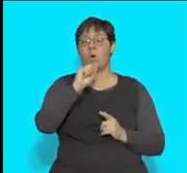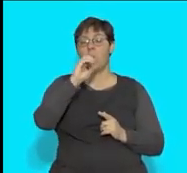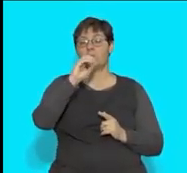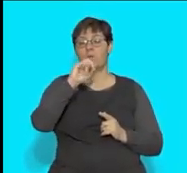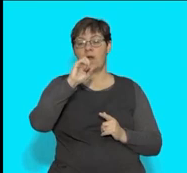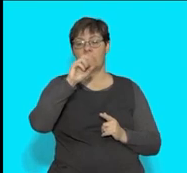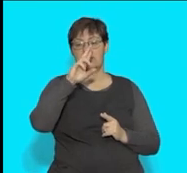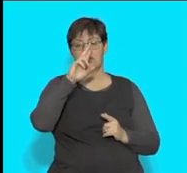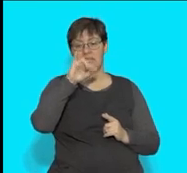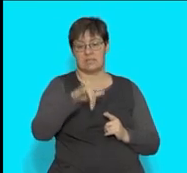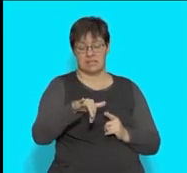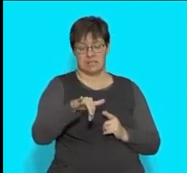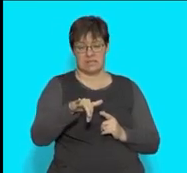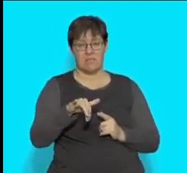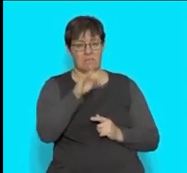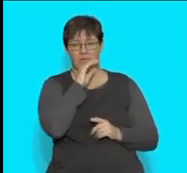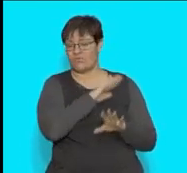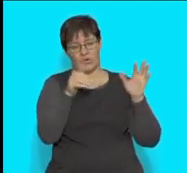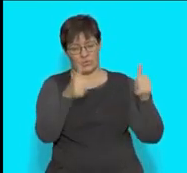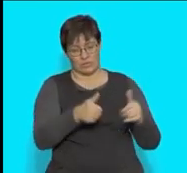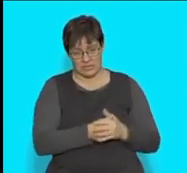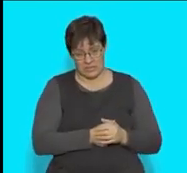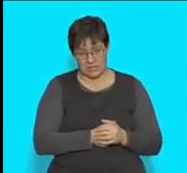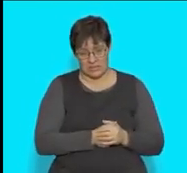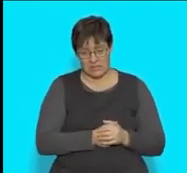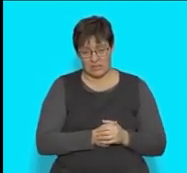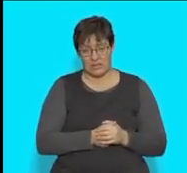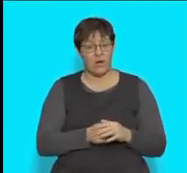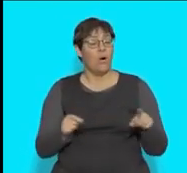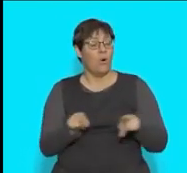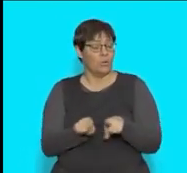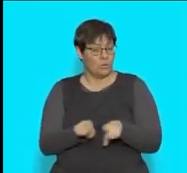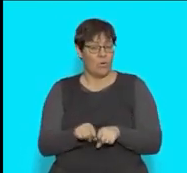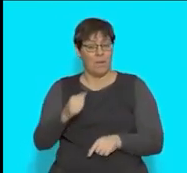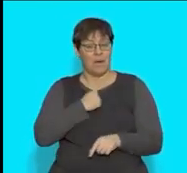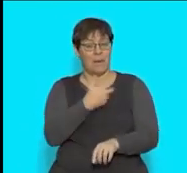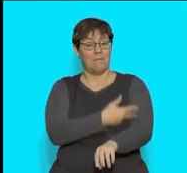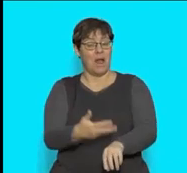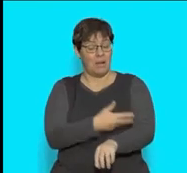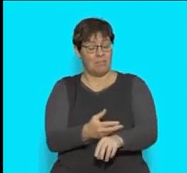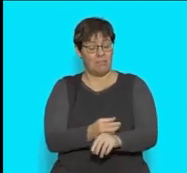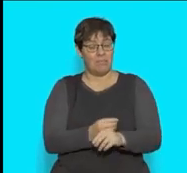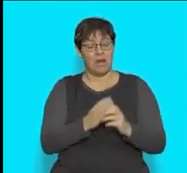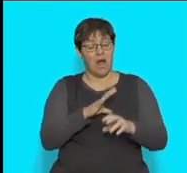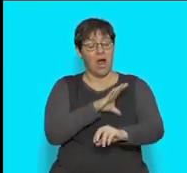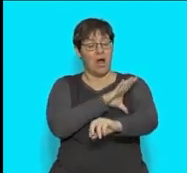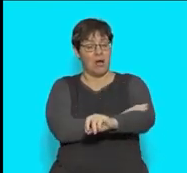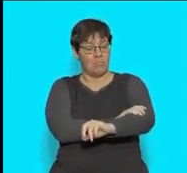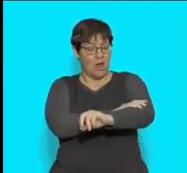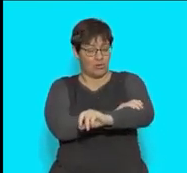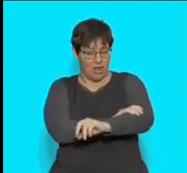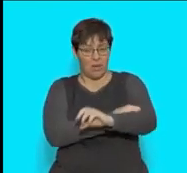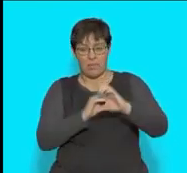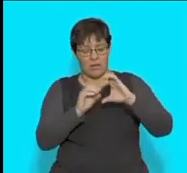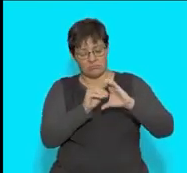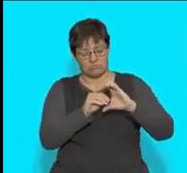osmolarity. So my blood levels drop. That's not good. Also what happens is my blood volume is low, because